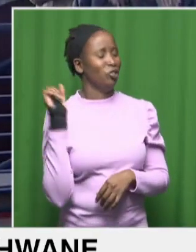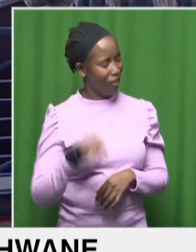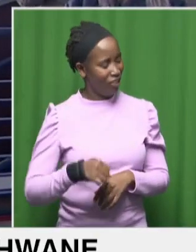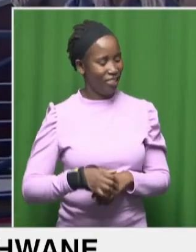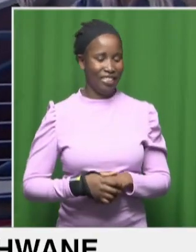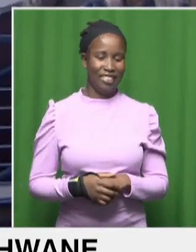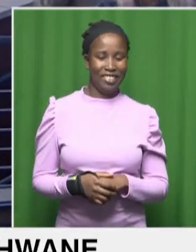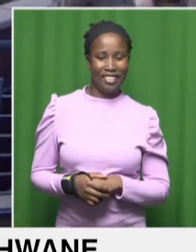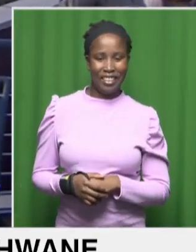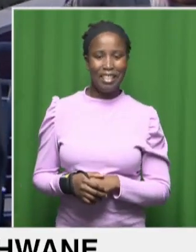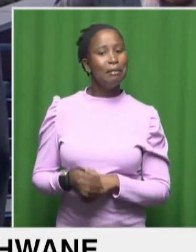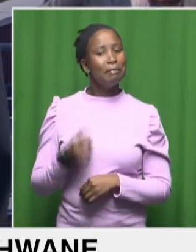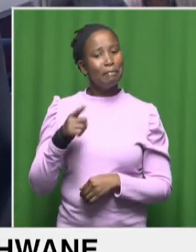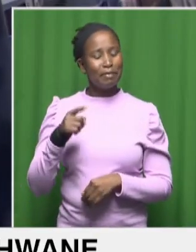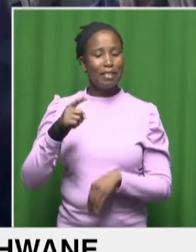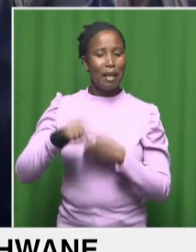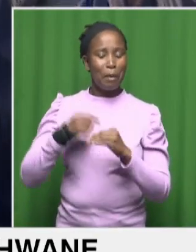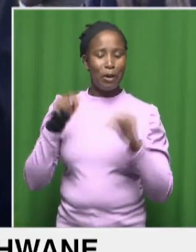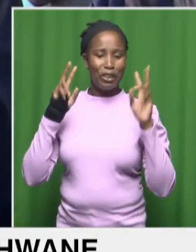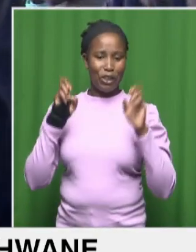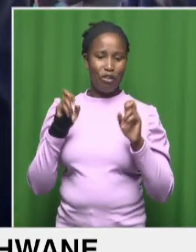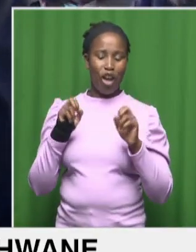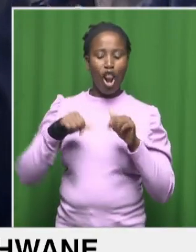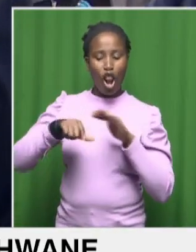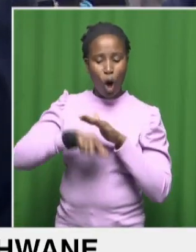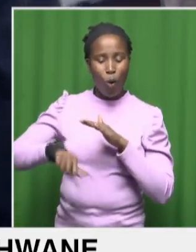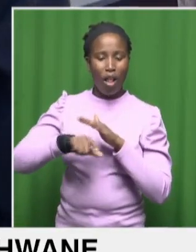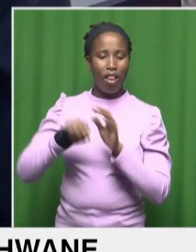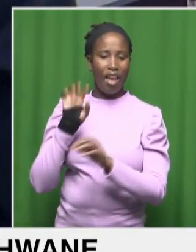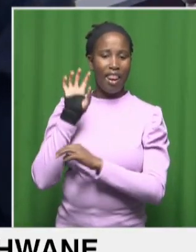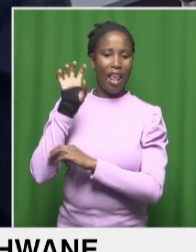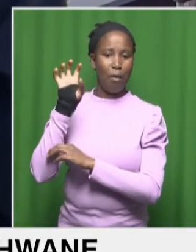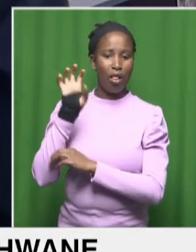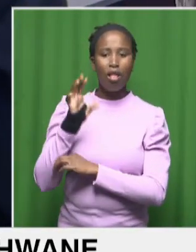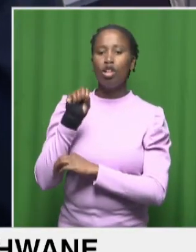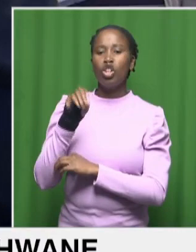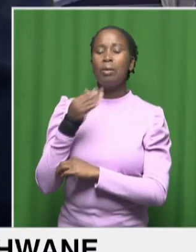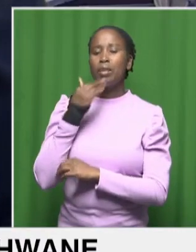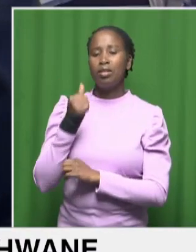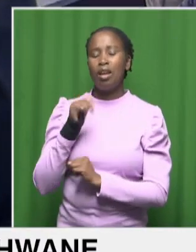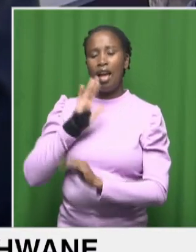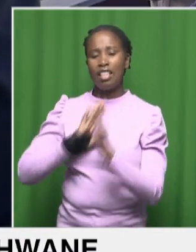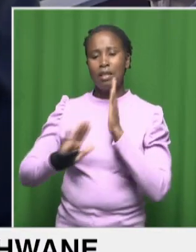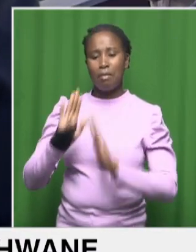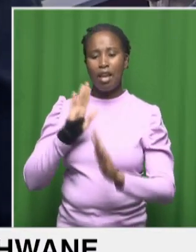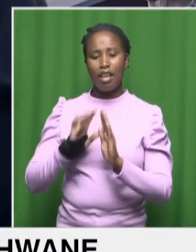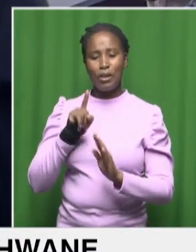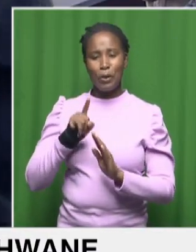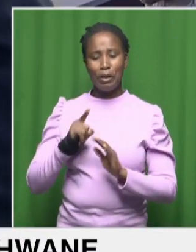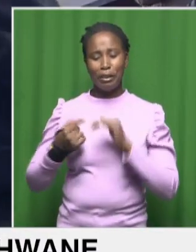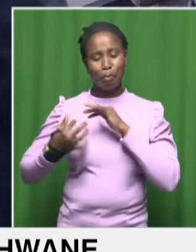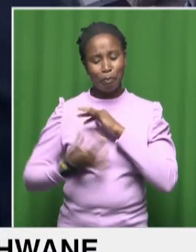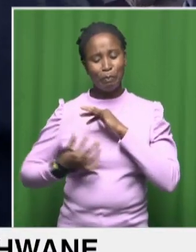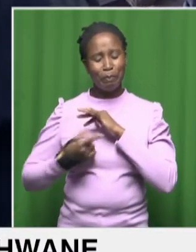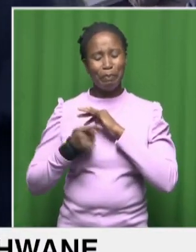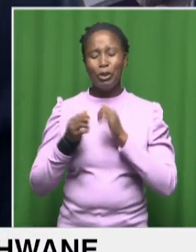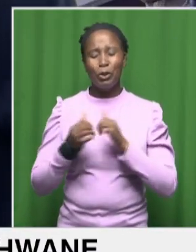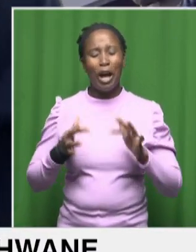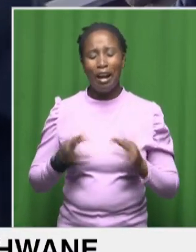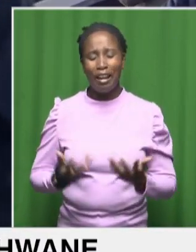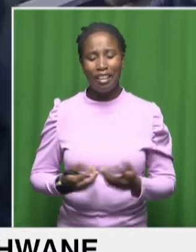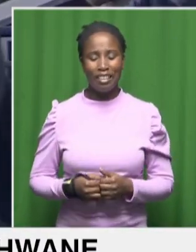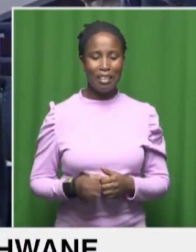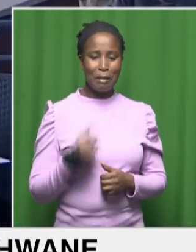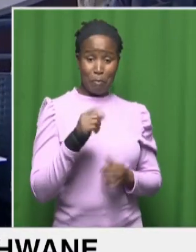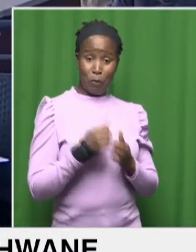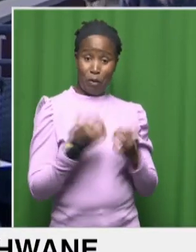When it comes to local, netball. So talk to us in terms of that inspiration right there. Started 4 years ago